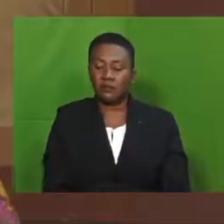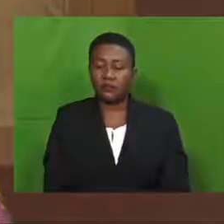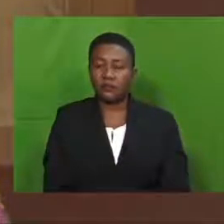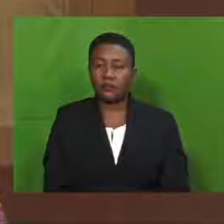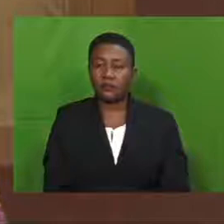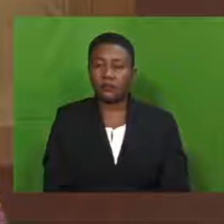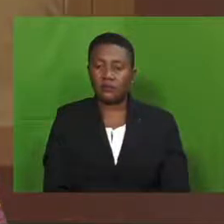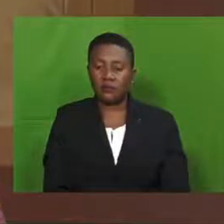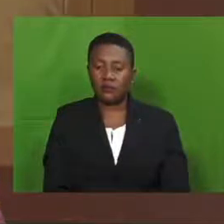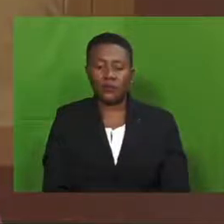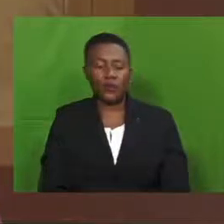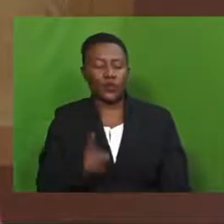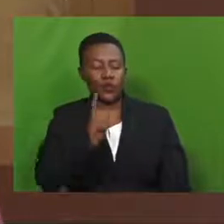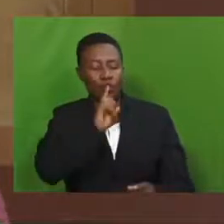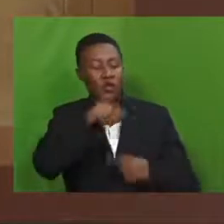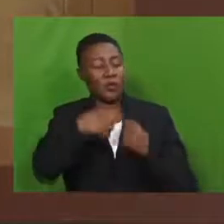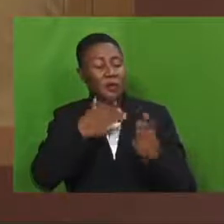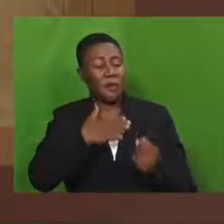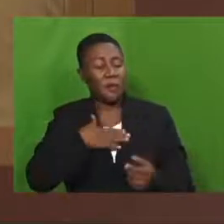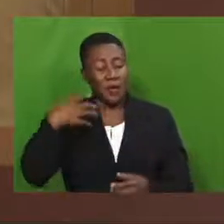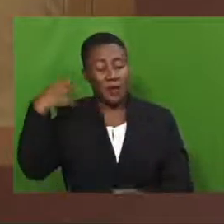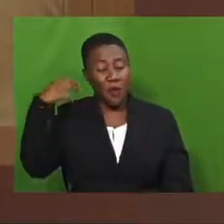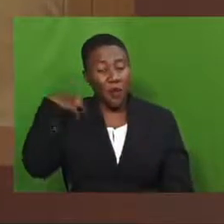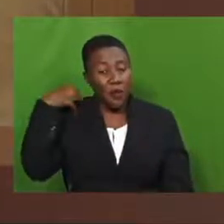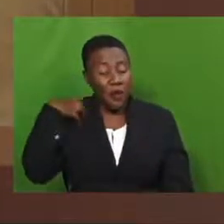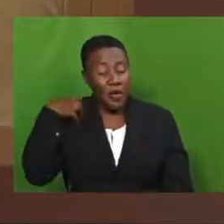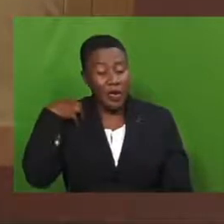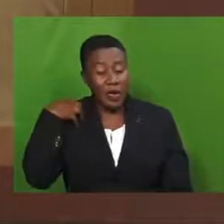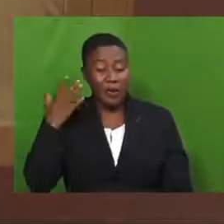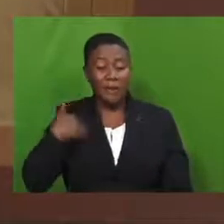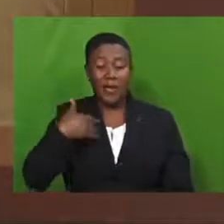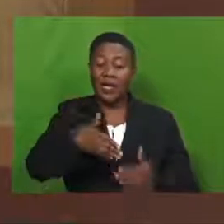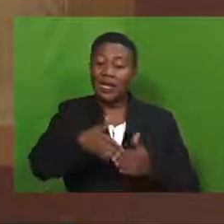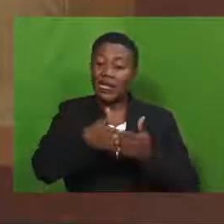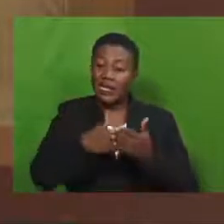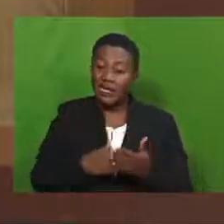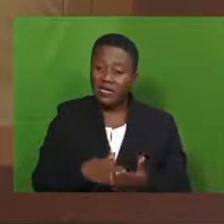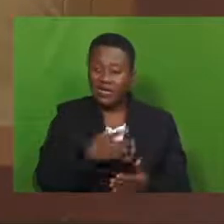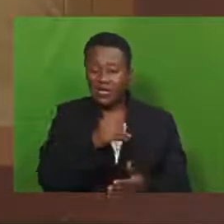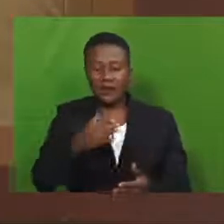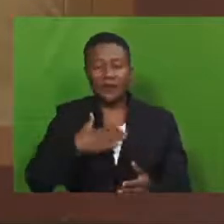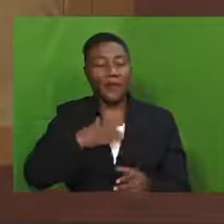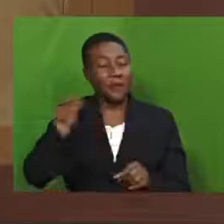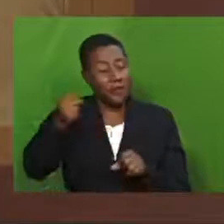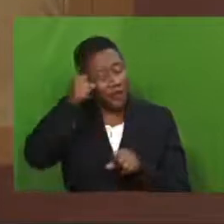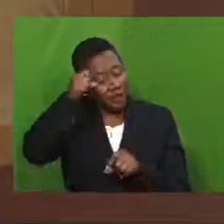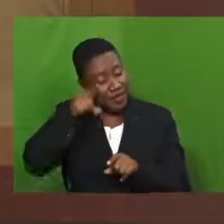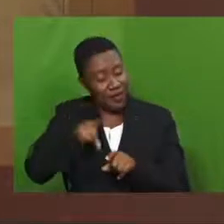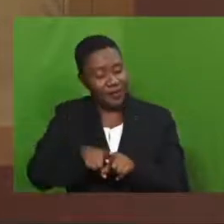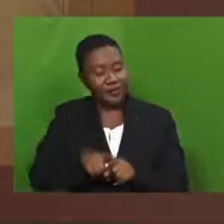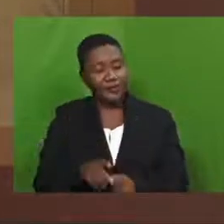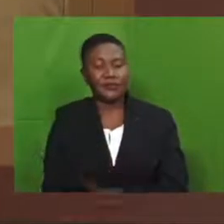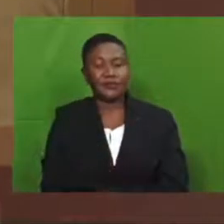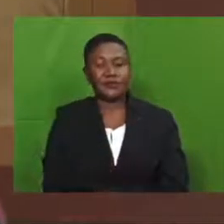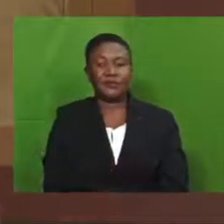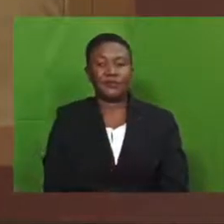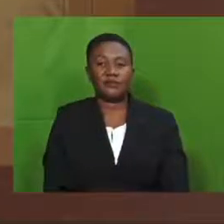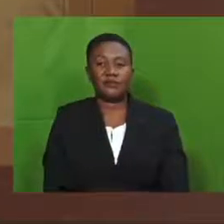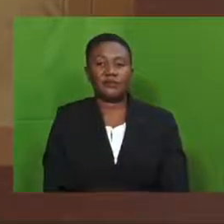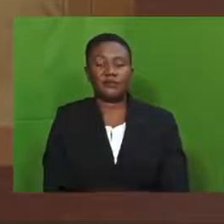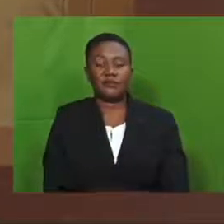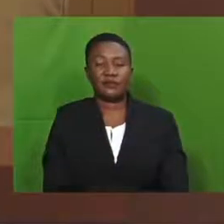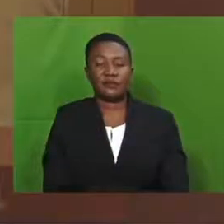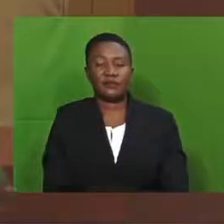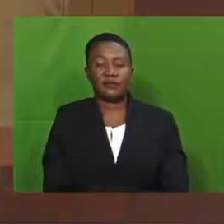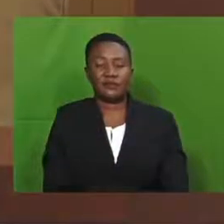eulogizing my boss, my mentor, and my brother. Mr. Speaker, my